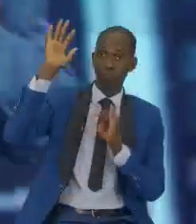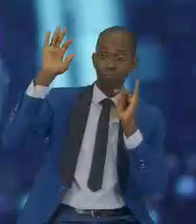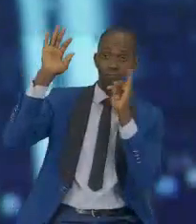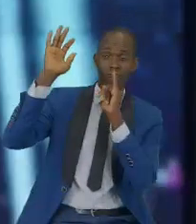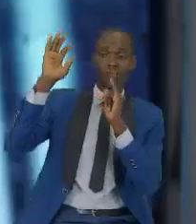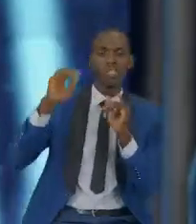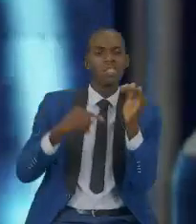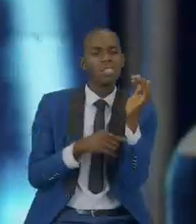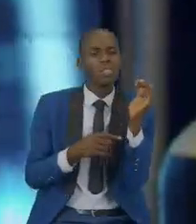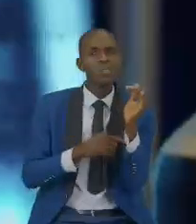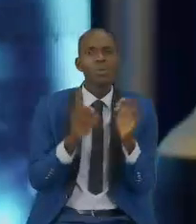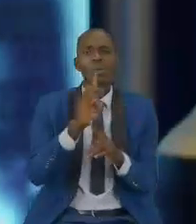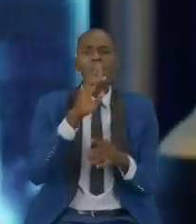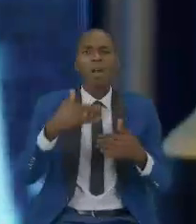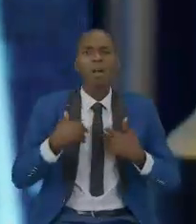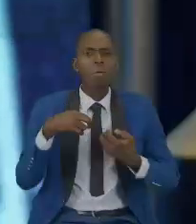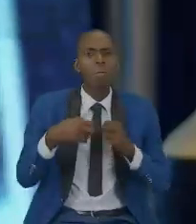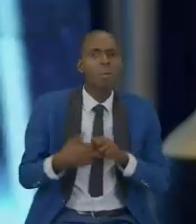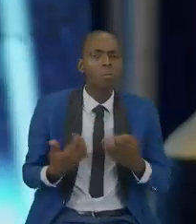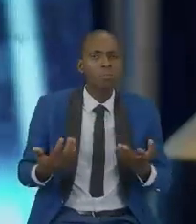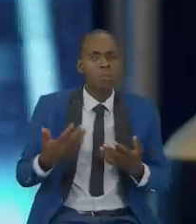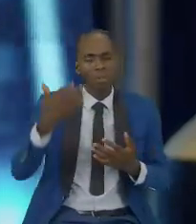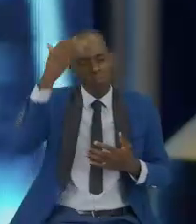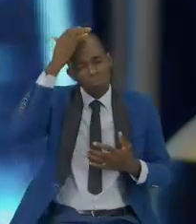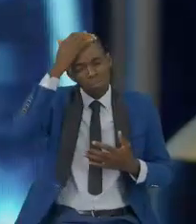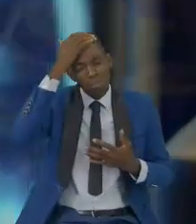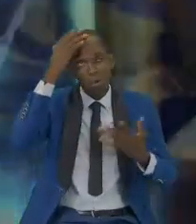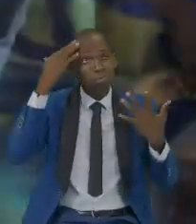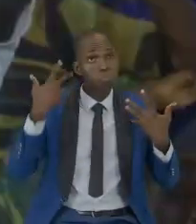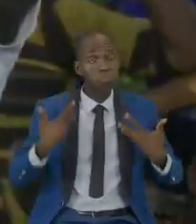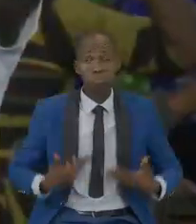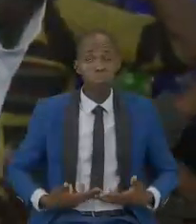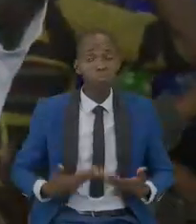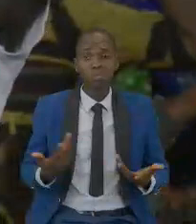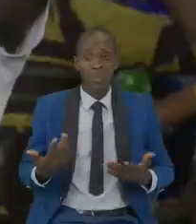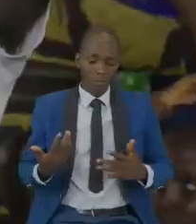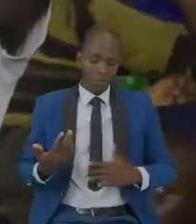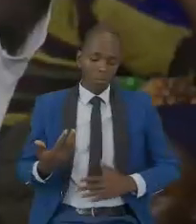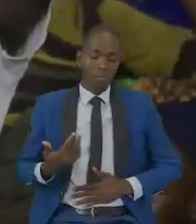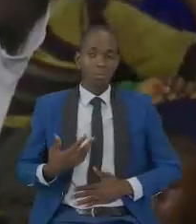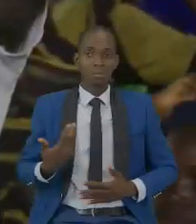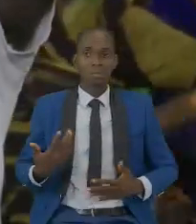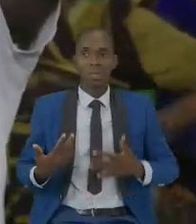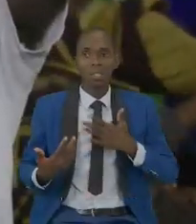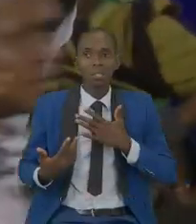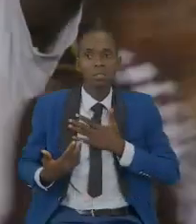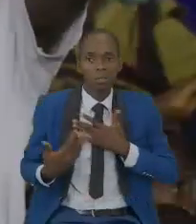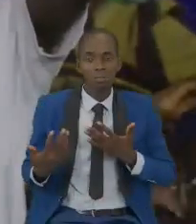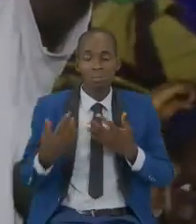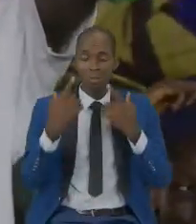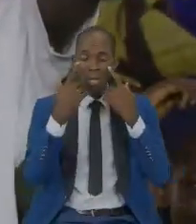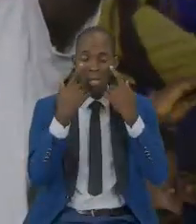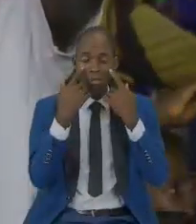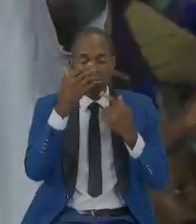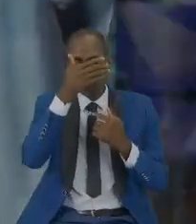Identify the problem. And lay your hand there. And when we mention the name